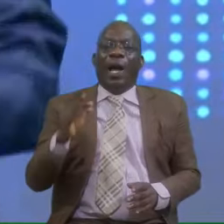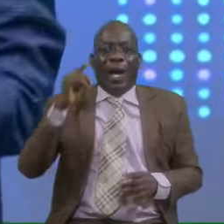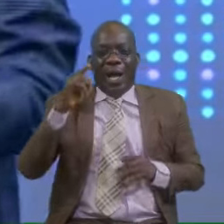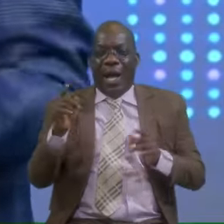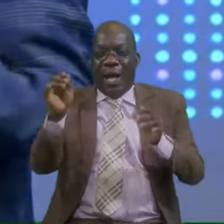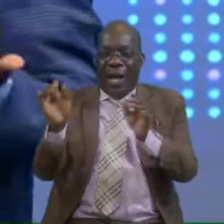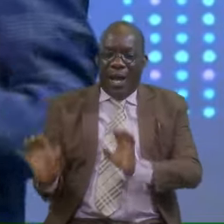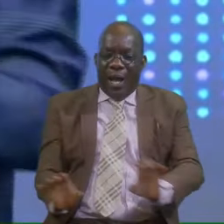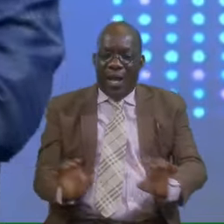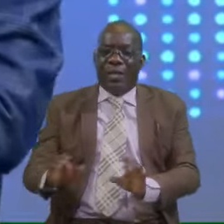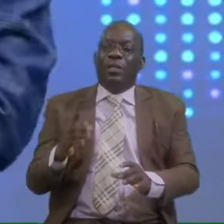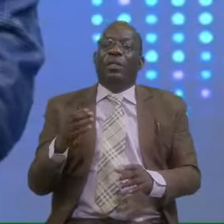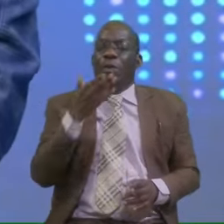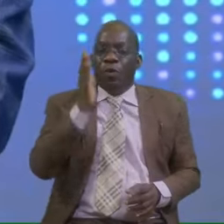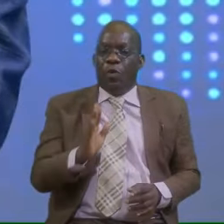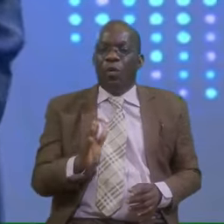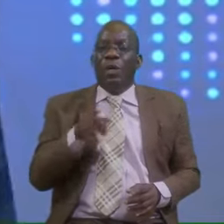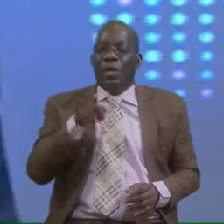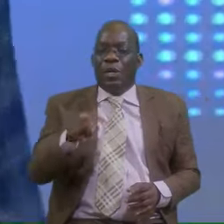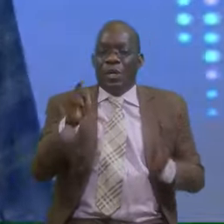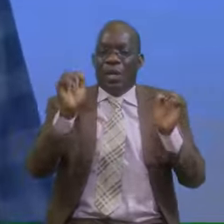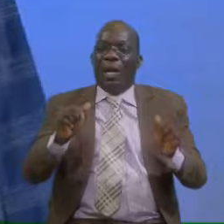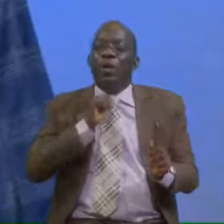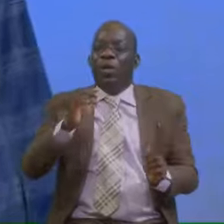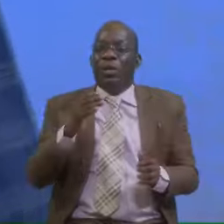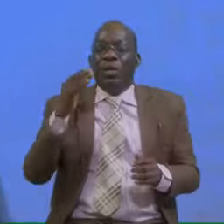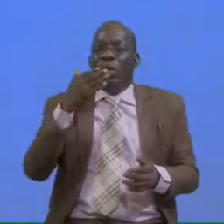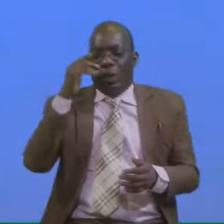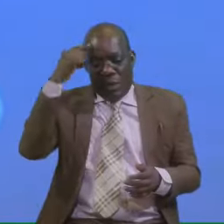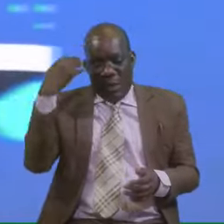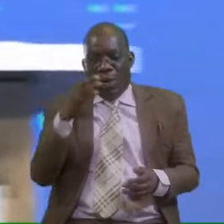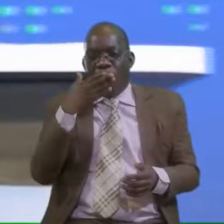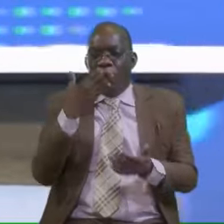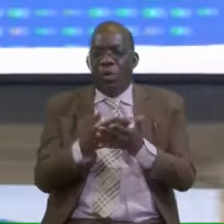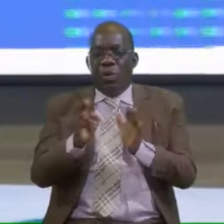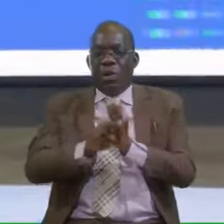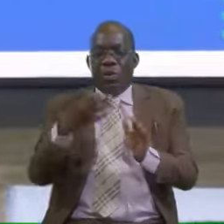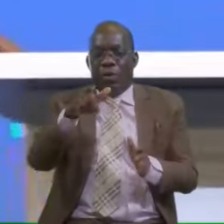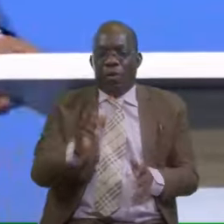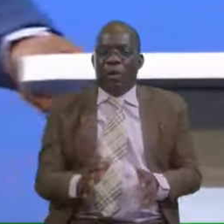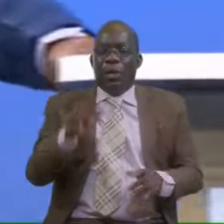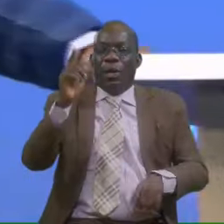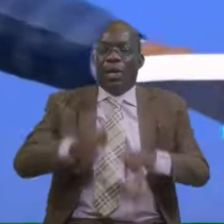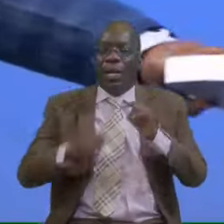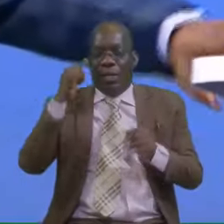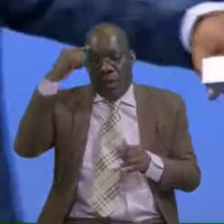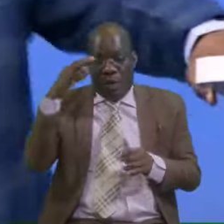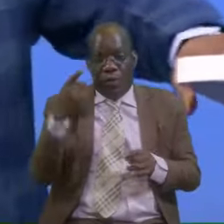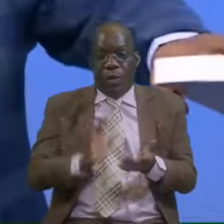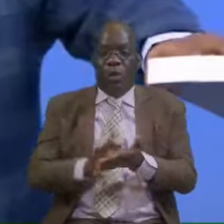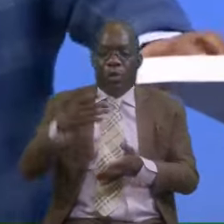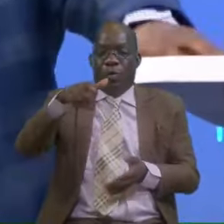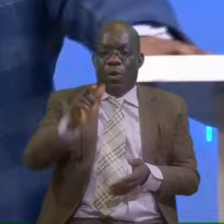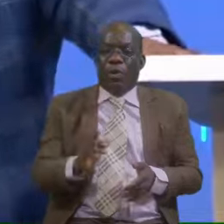think about, it cannot think of the goodness of God. It cannot think of the glory of God. It cannot think of the grace